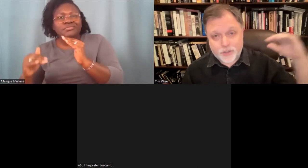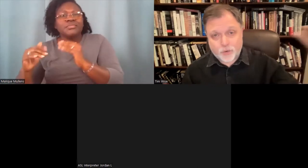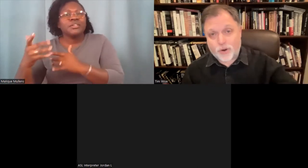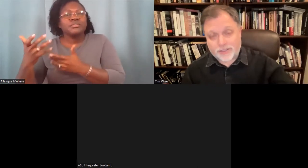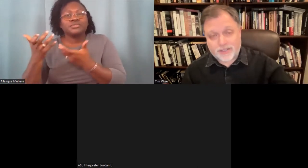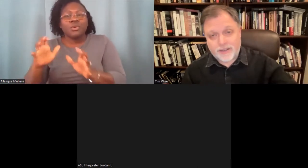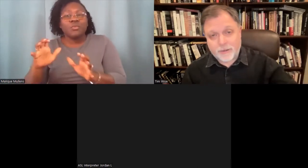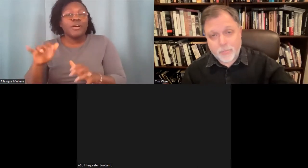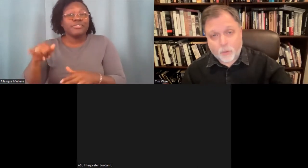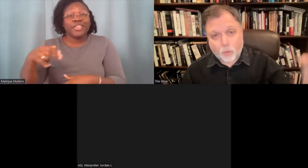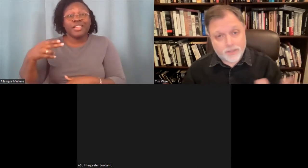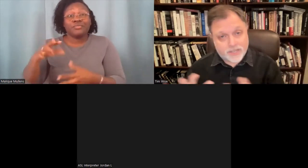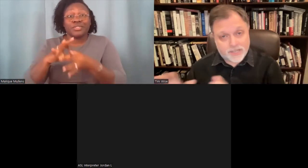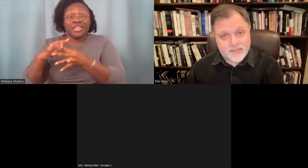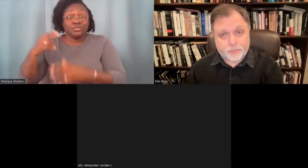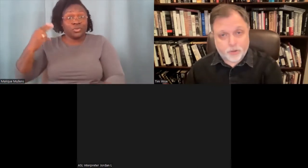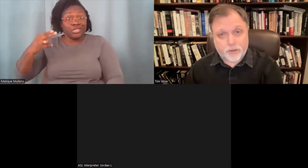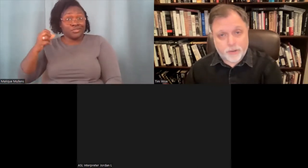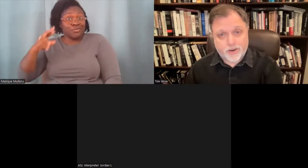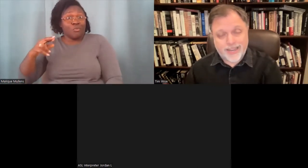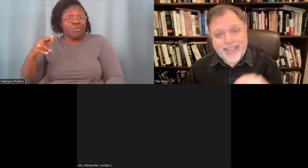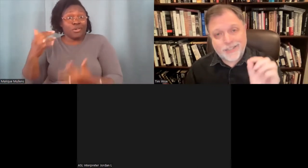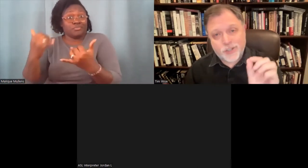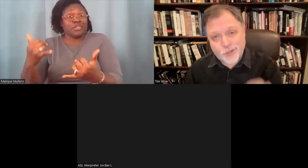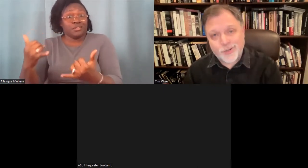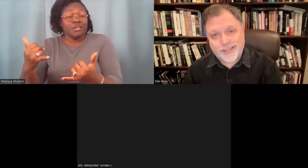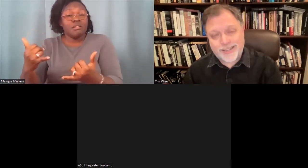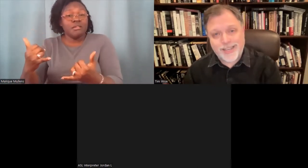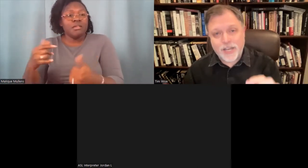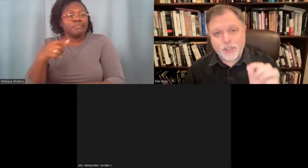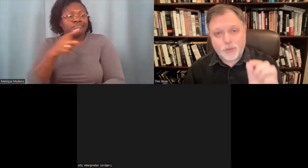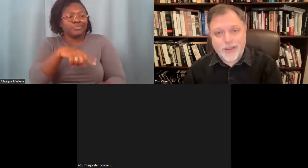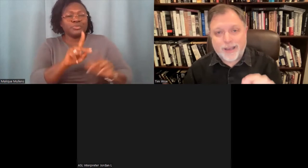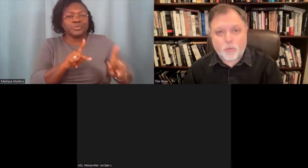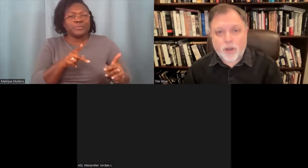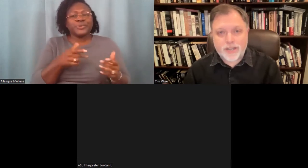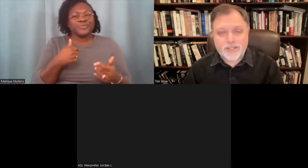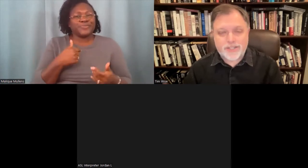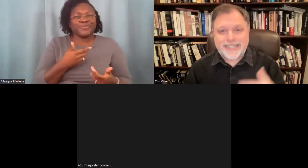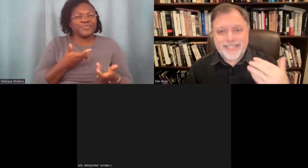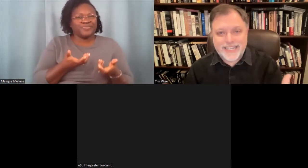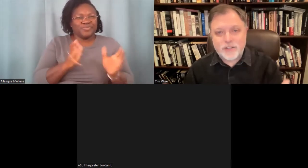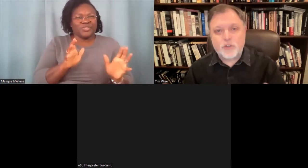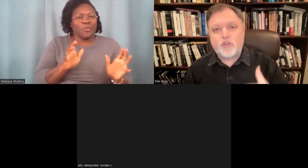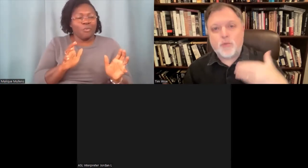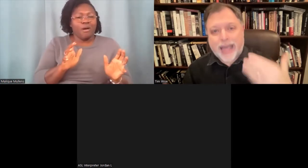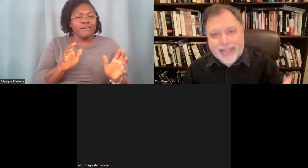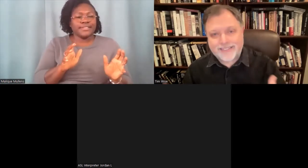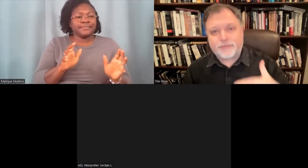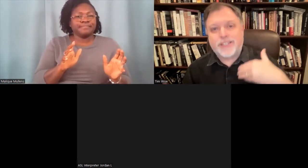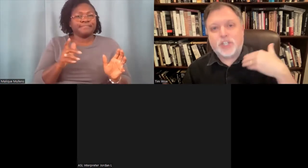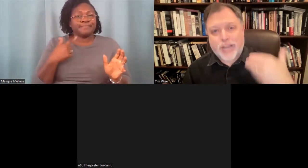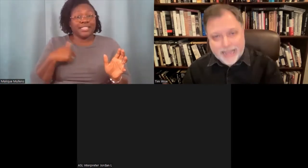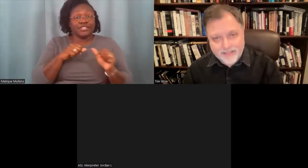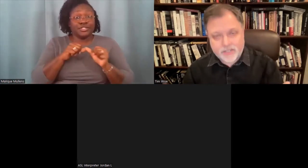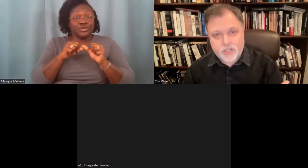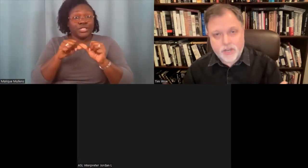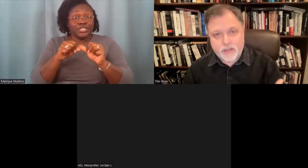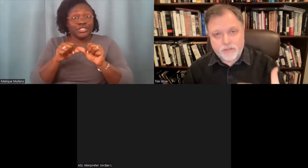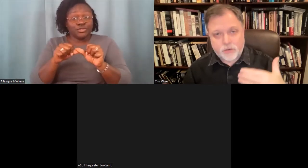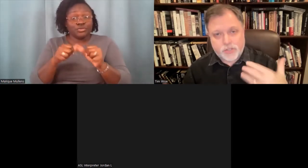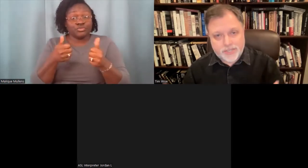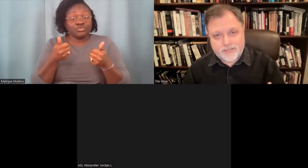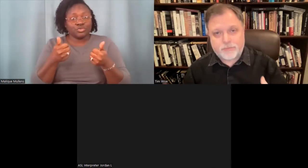either historically or in the contemporary period, and certainly do not want us to continue to actively